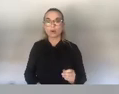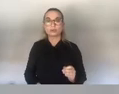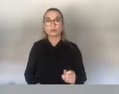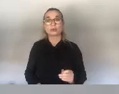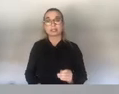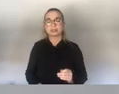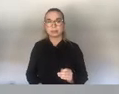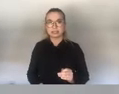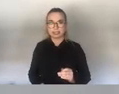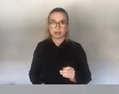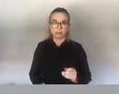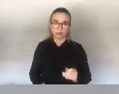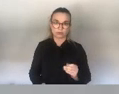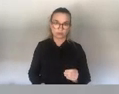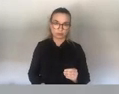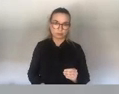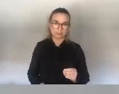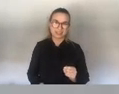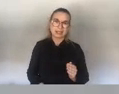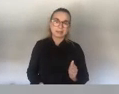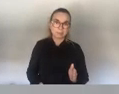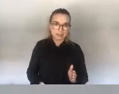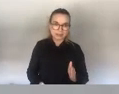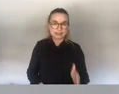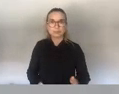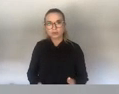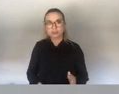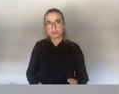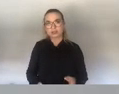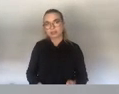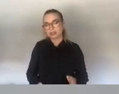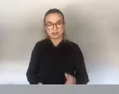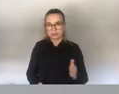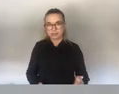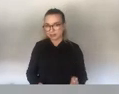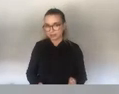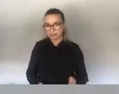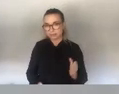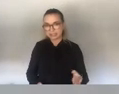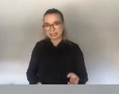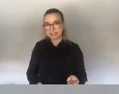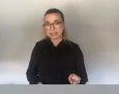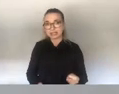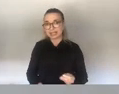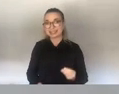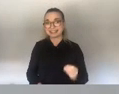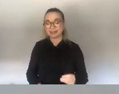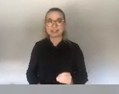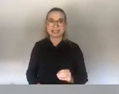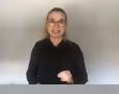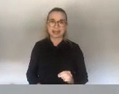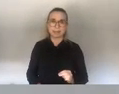most common cause of disability among this group. But this is more than just a statistic. PTSD